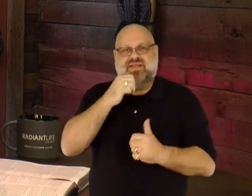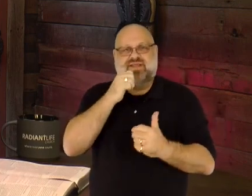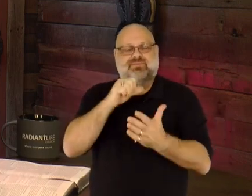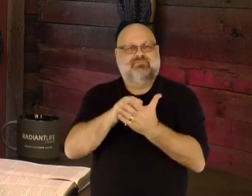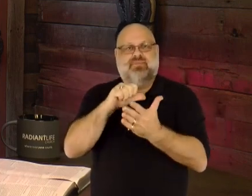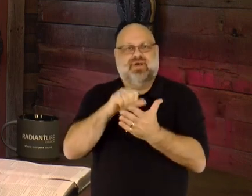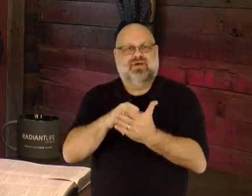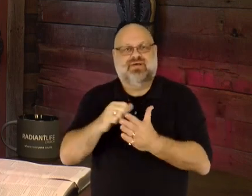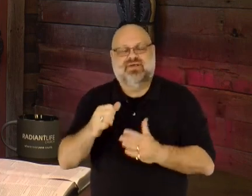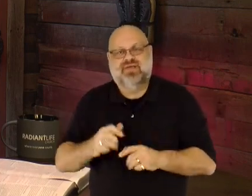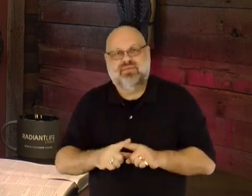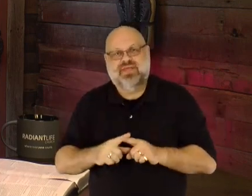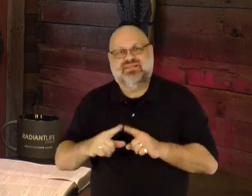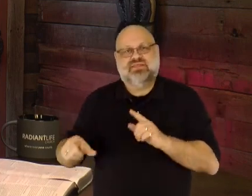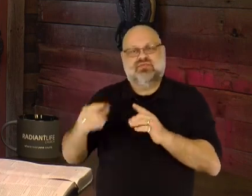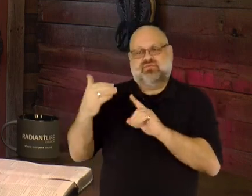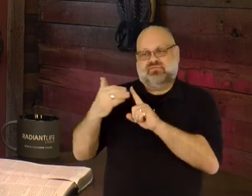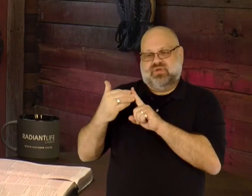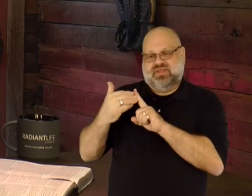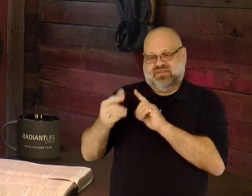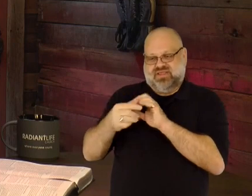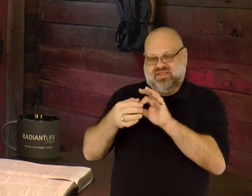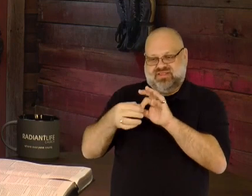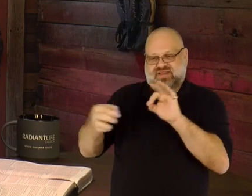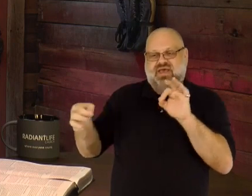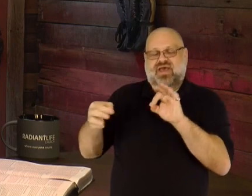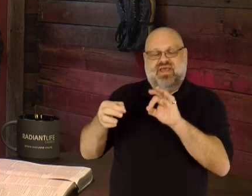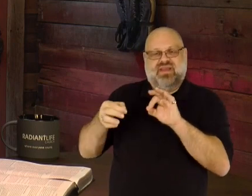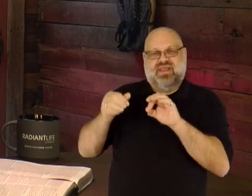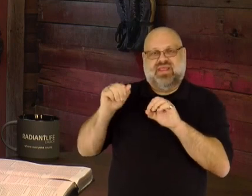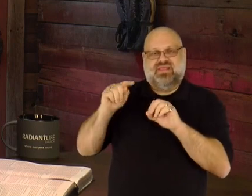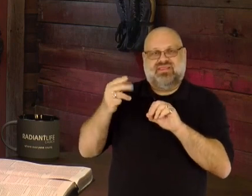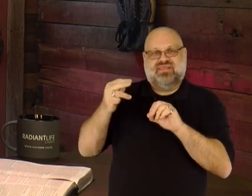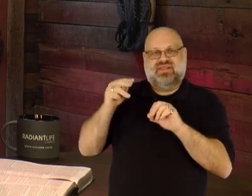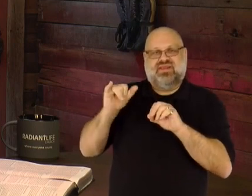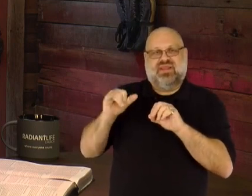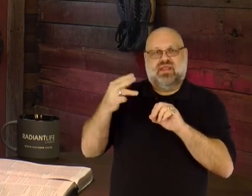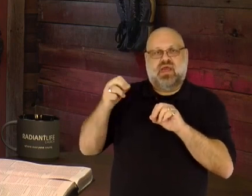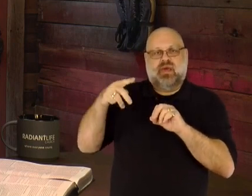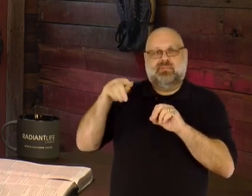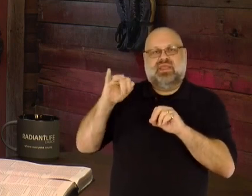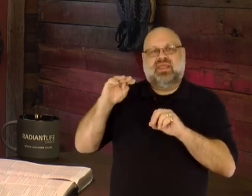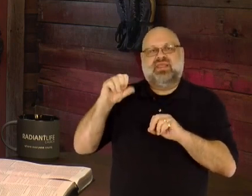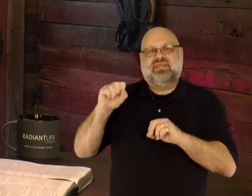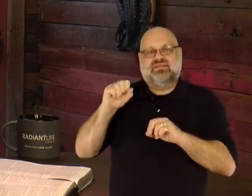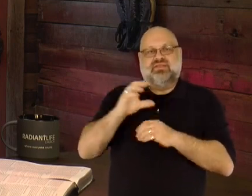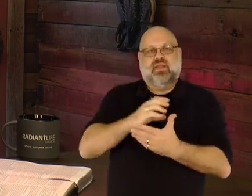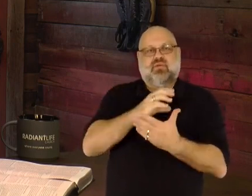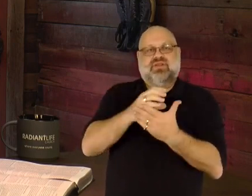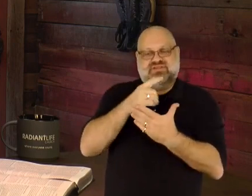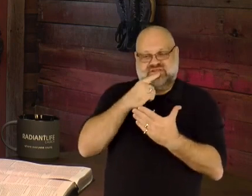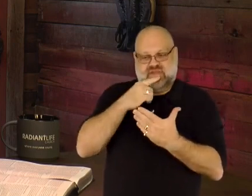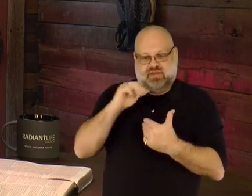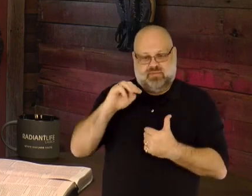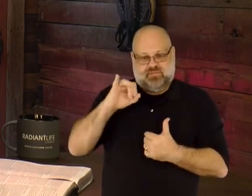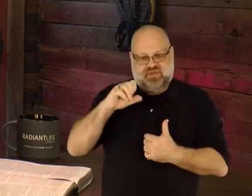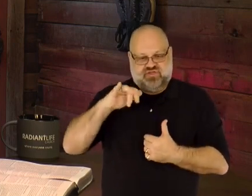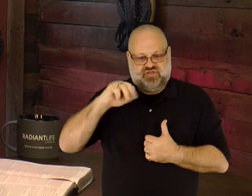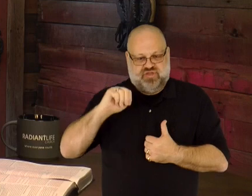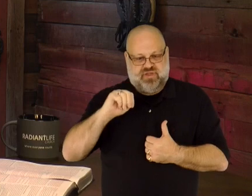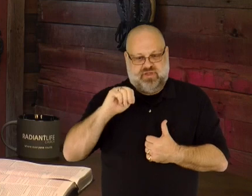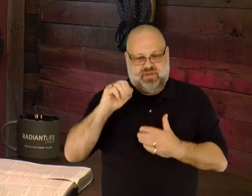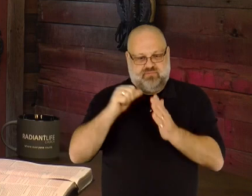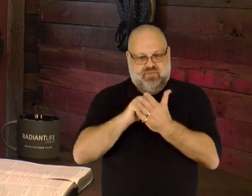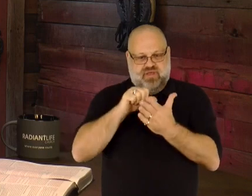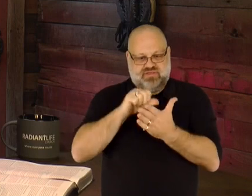line that Anthony Hopkins' character said in Mission Impossible 2. "Well, this is not mission difficult,